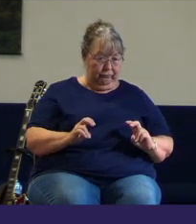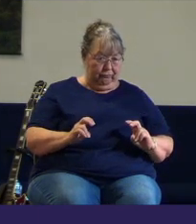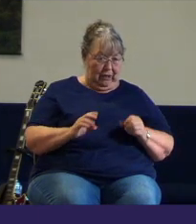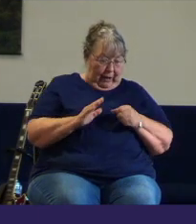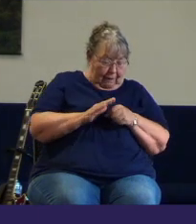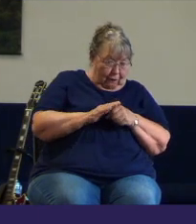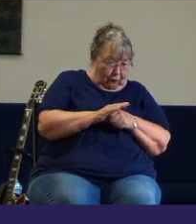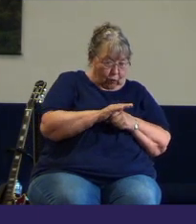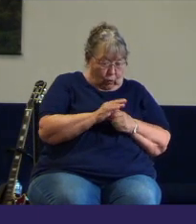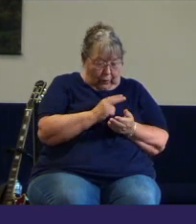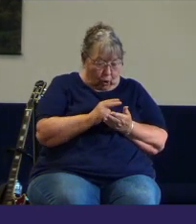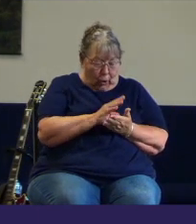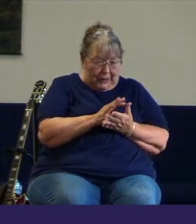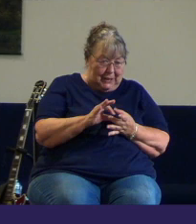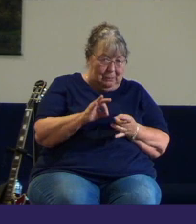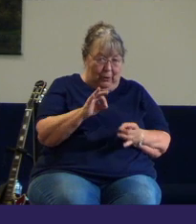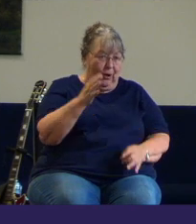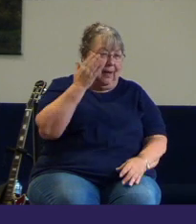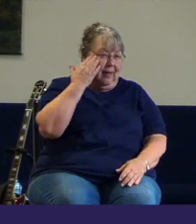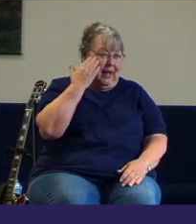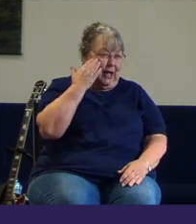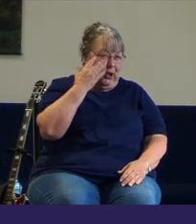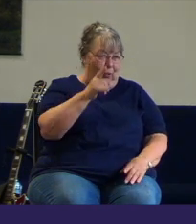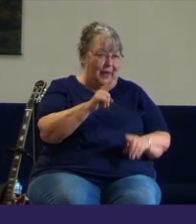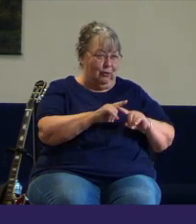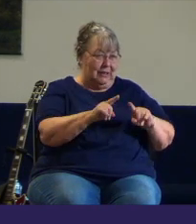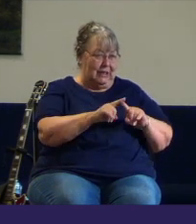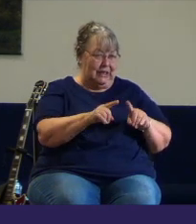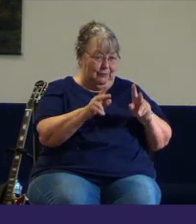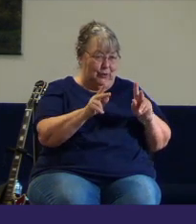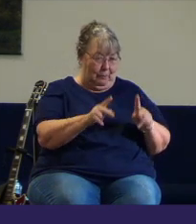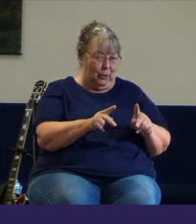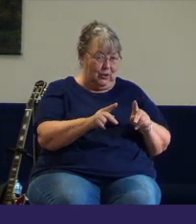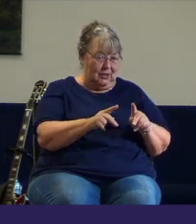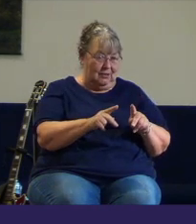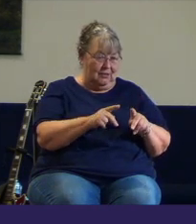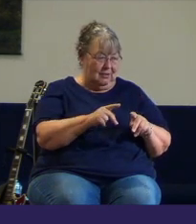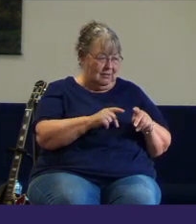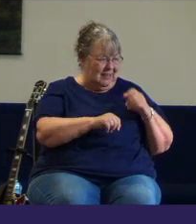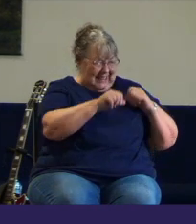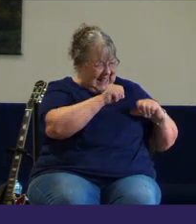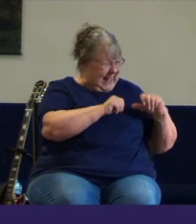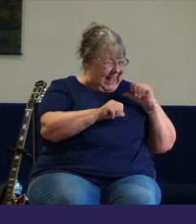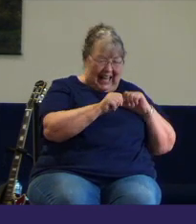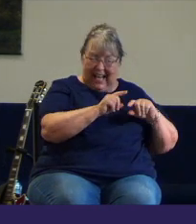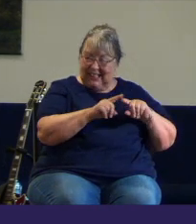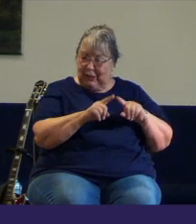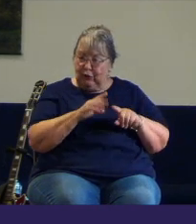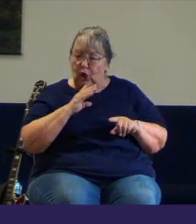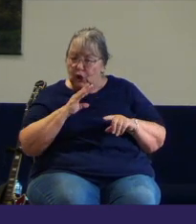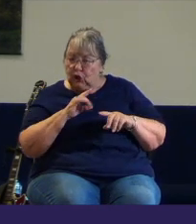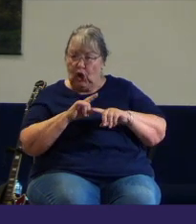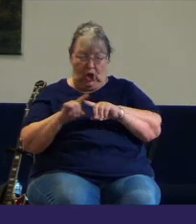with the Spirit of the Lord, they know there's something different about him. He just acts different. He just talks